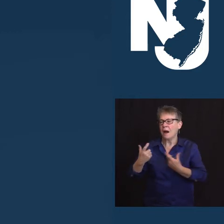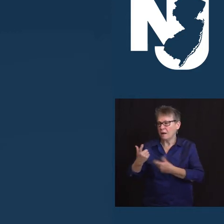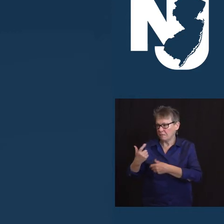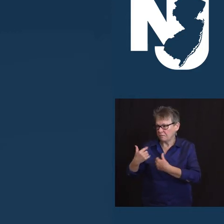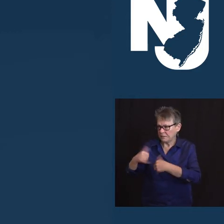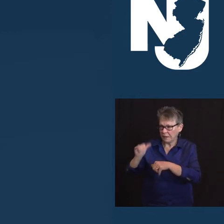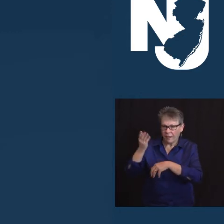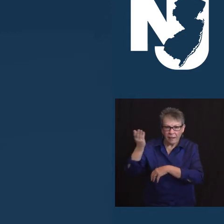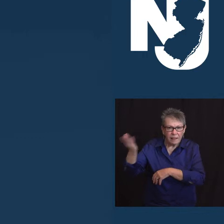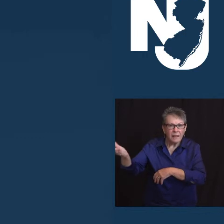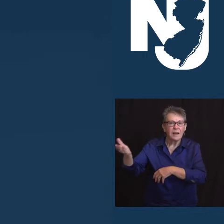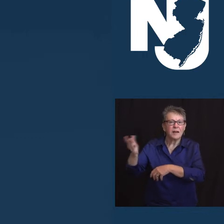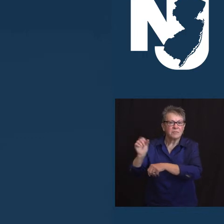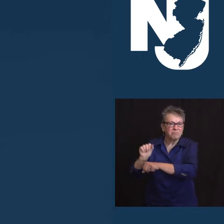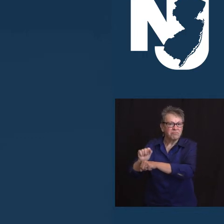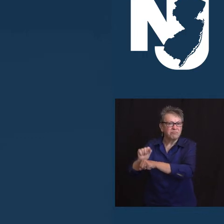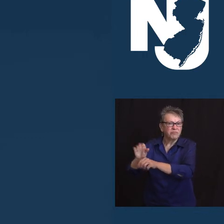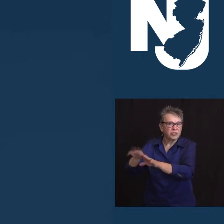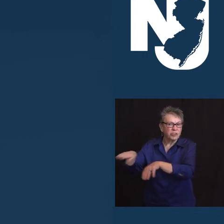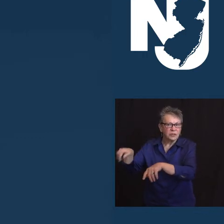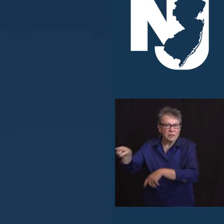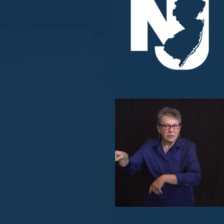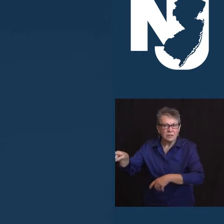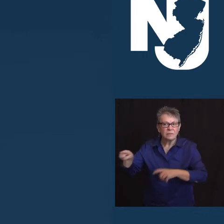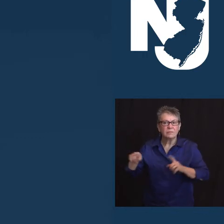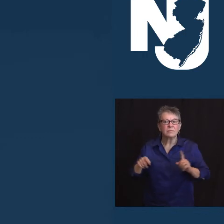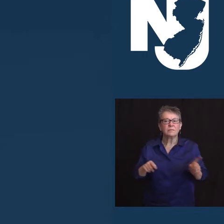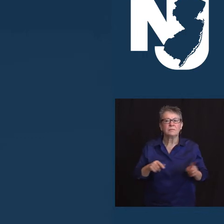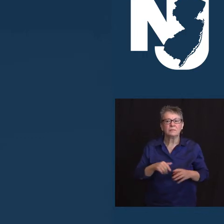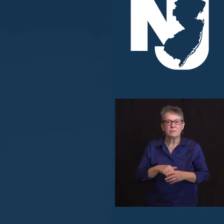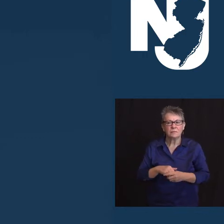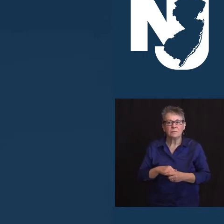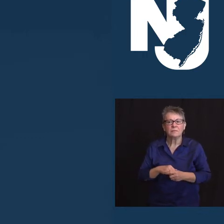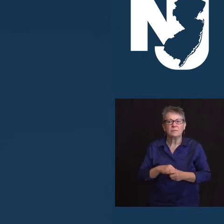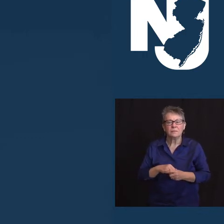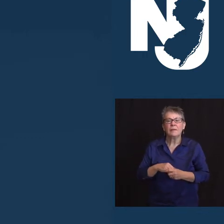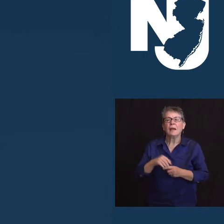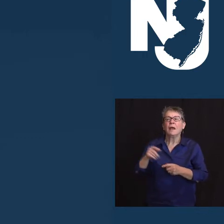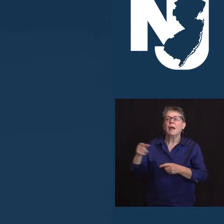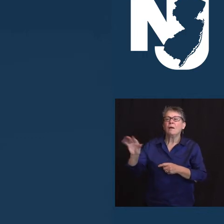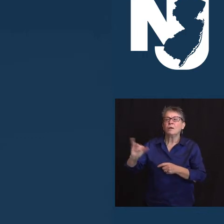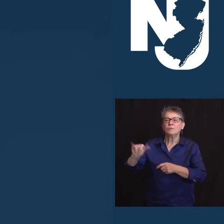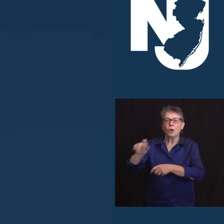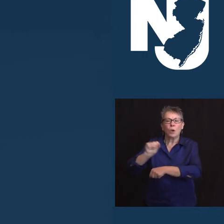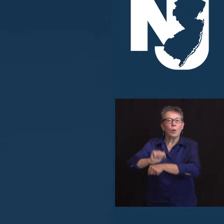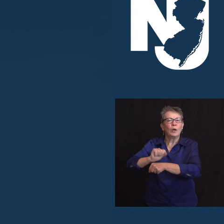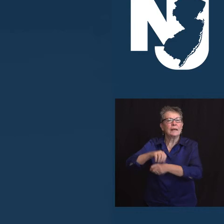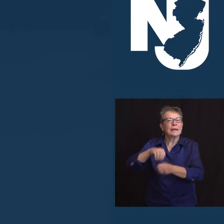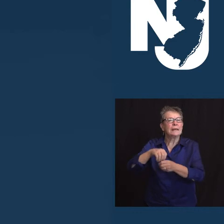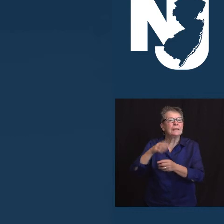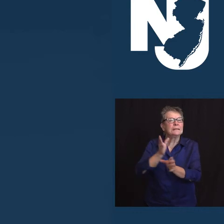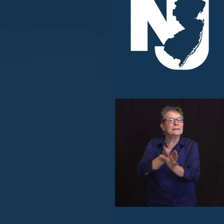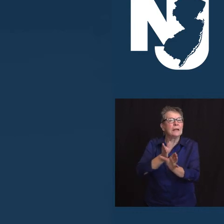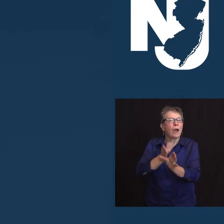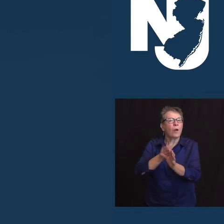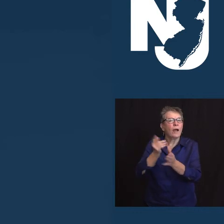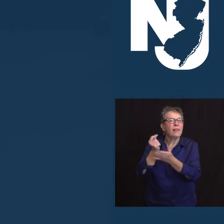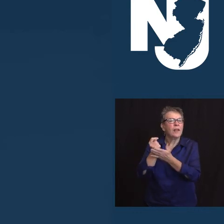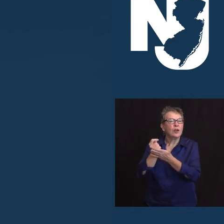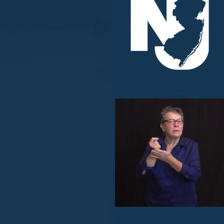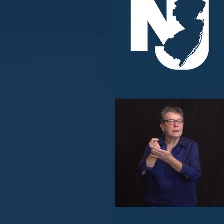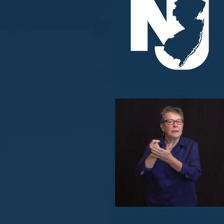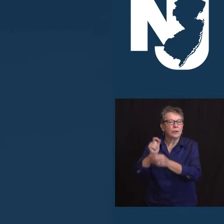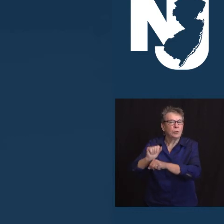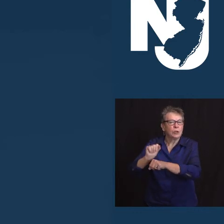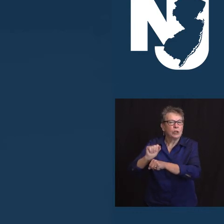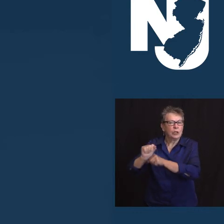a psychotherapist. Together, he and Mindy would be blessed with 10 children, and 9 of his children survive him today.